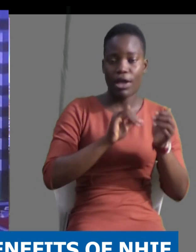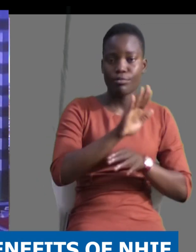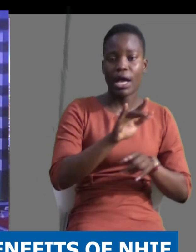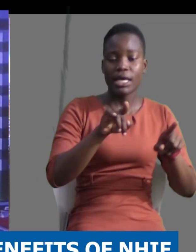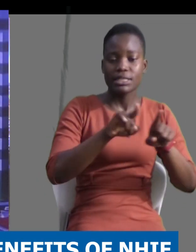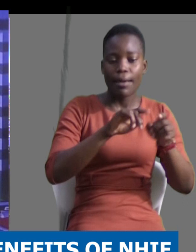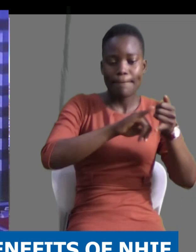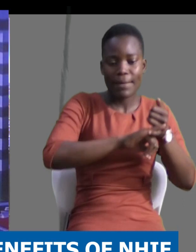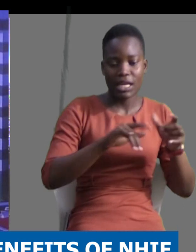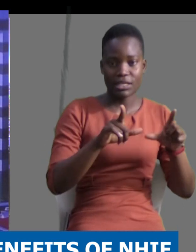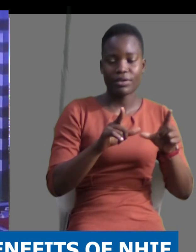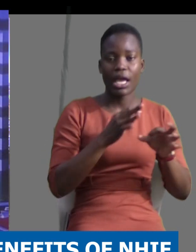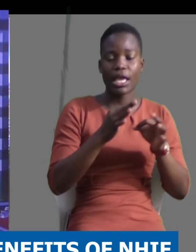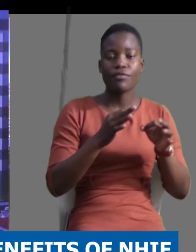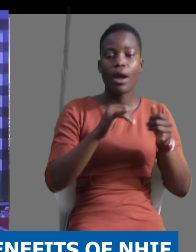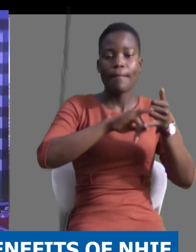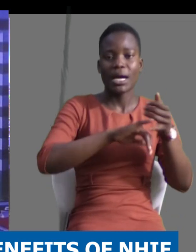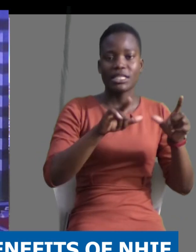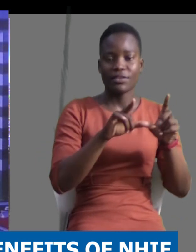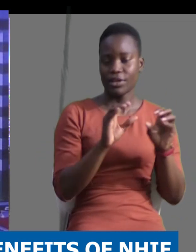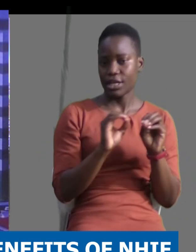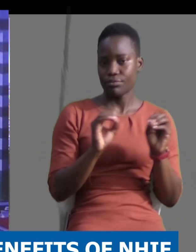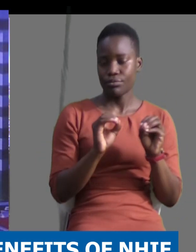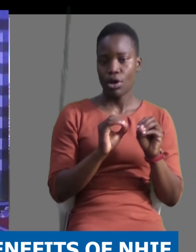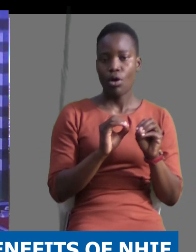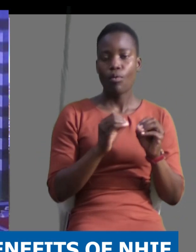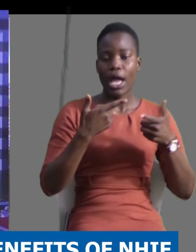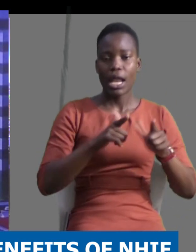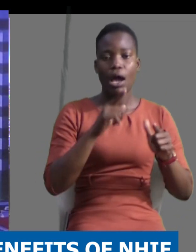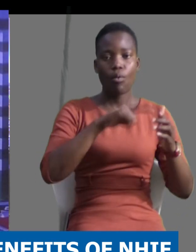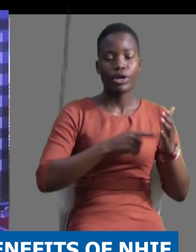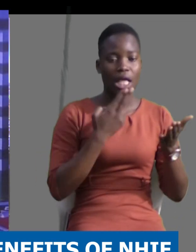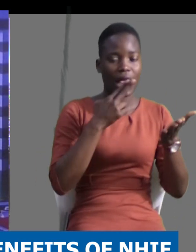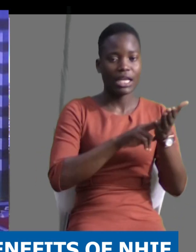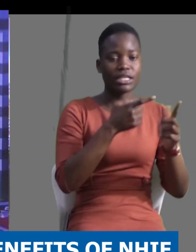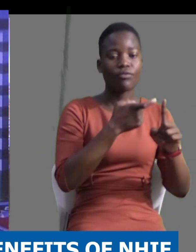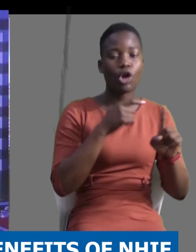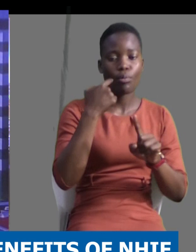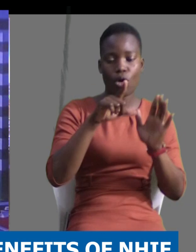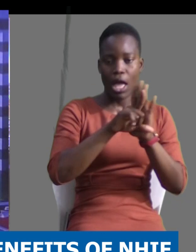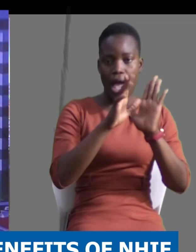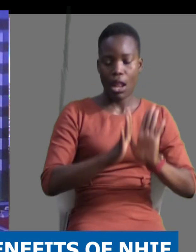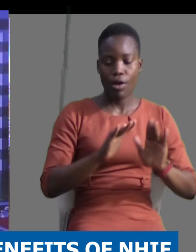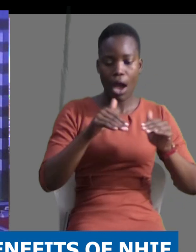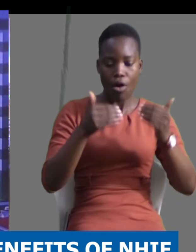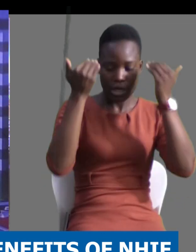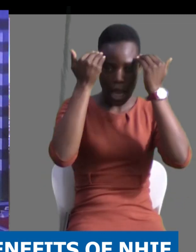Yeah. And the marriage certificate. If no marriage certificate, we allow affidavits from the